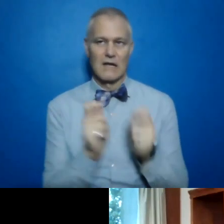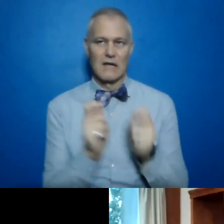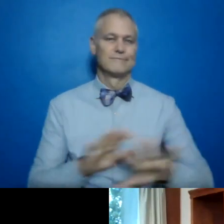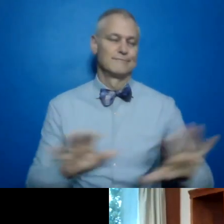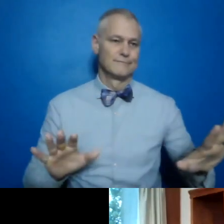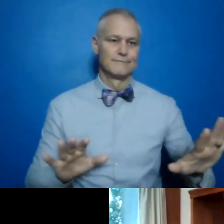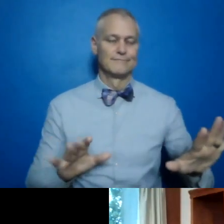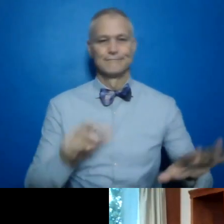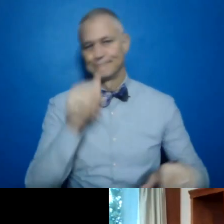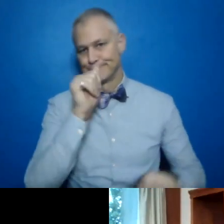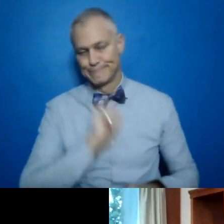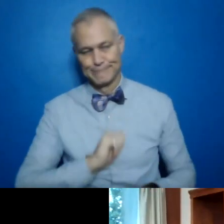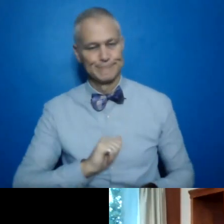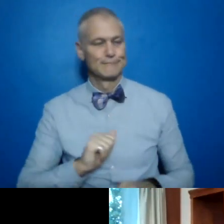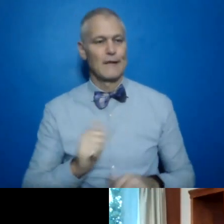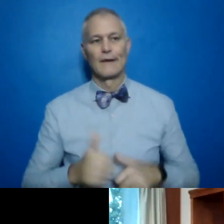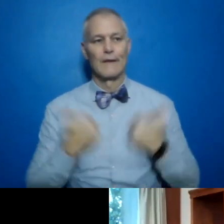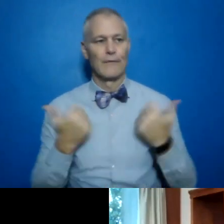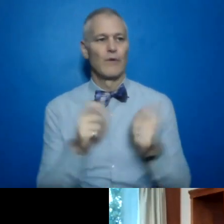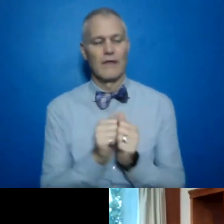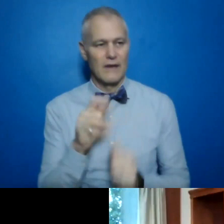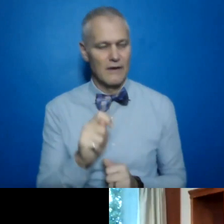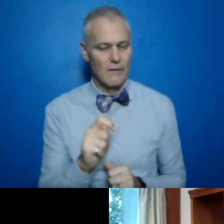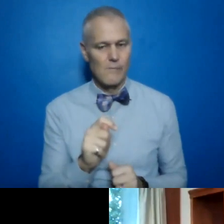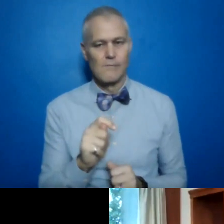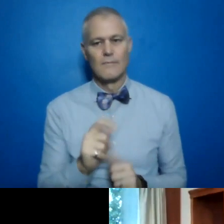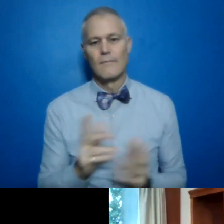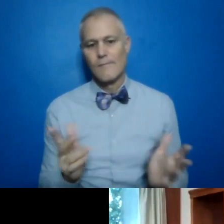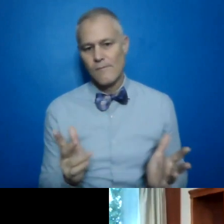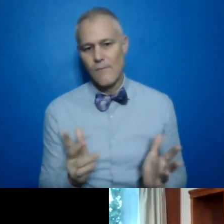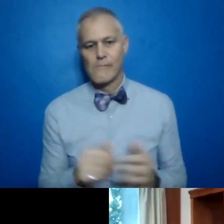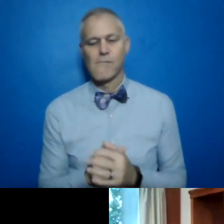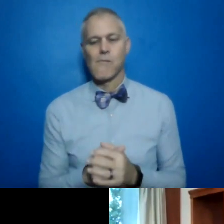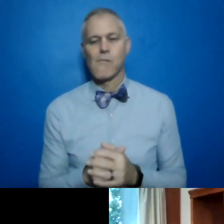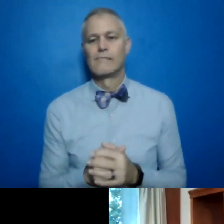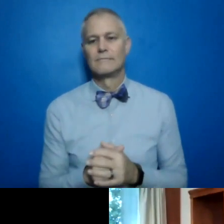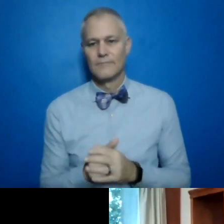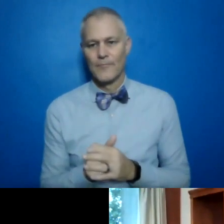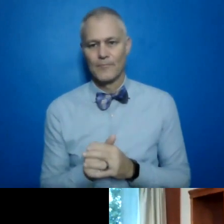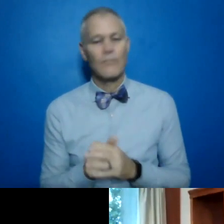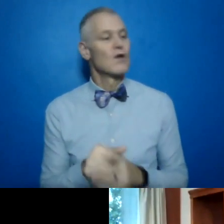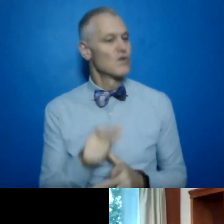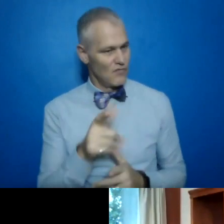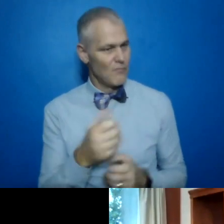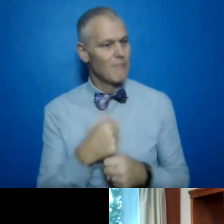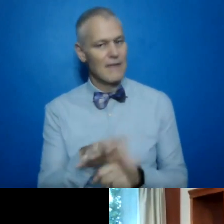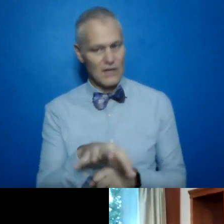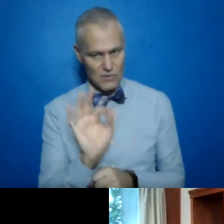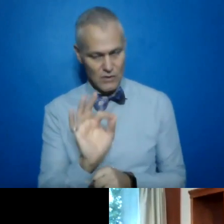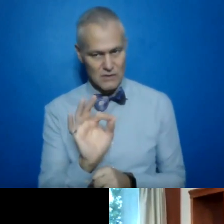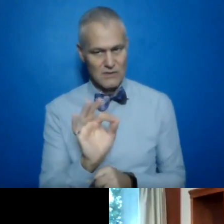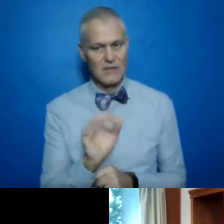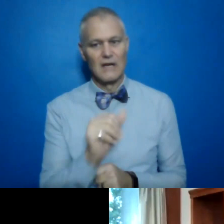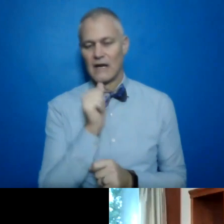going to do it this way and live it out and hope that it changes. Great. Good to notice you've made a choice, and the choice doesn't require a